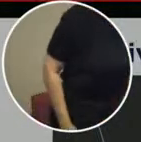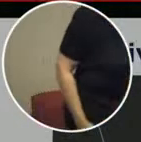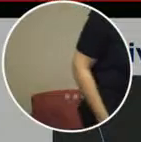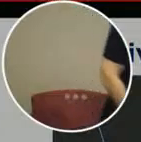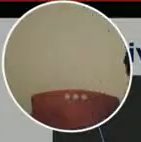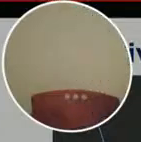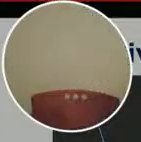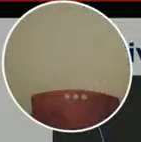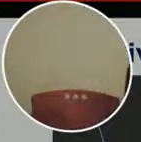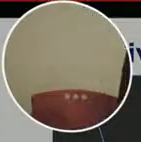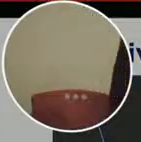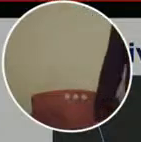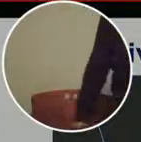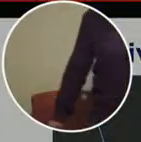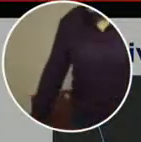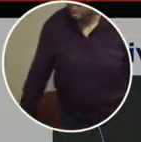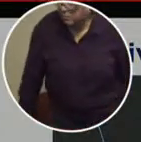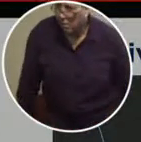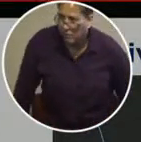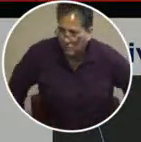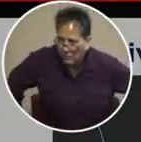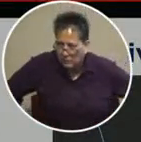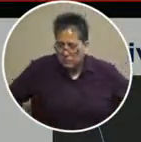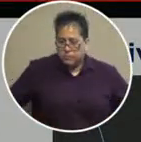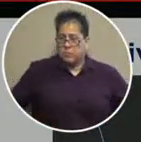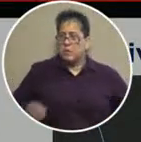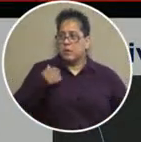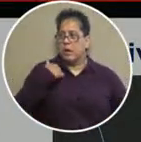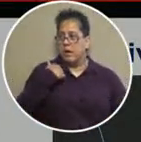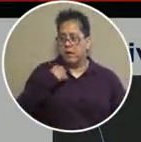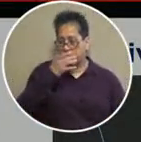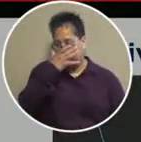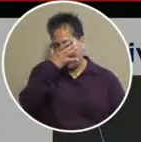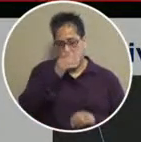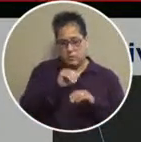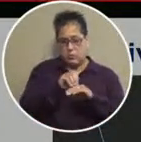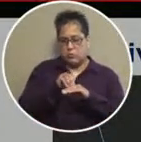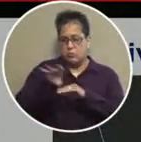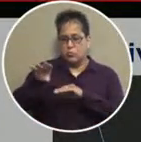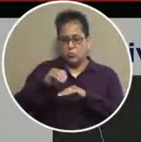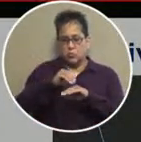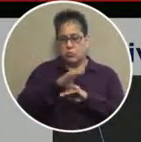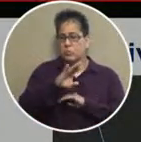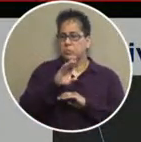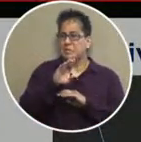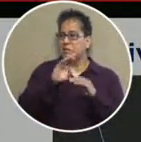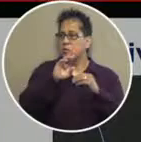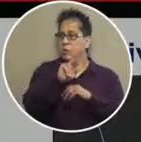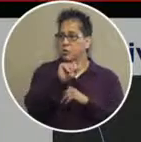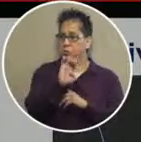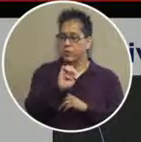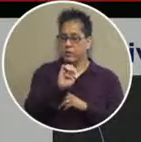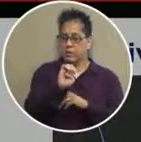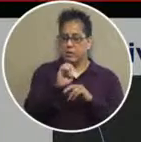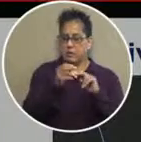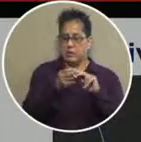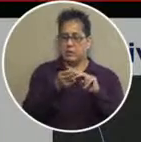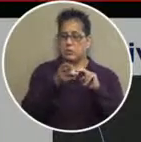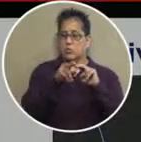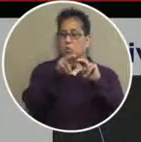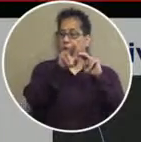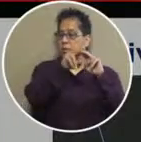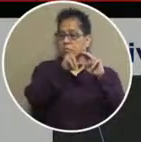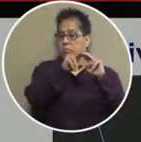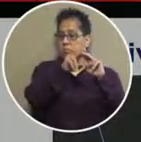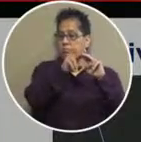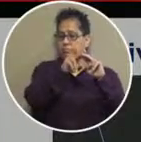That has an inverse relationship with the transmission rate, that instead of going up, is going down. It has